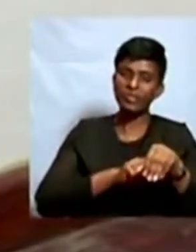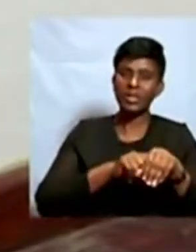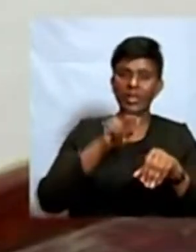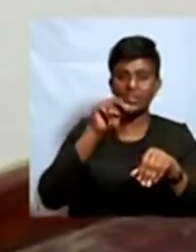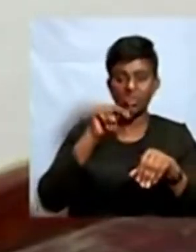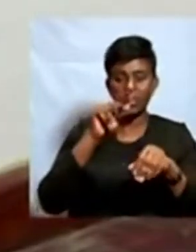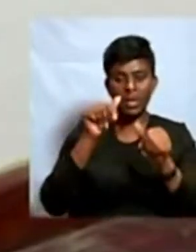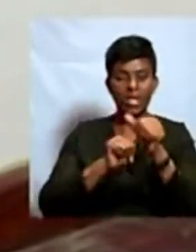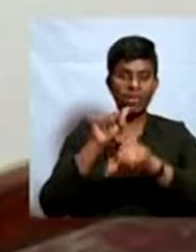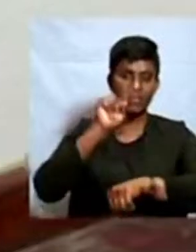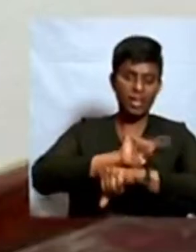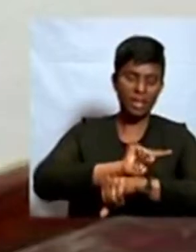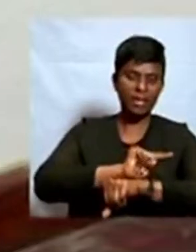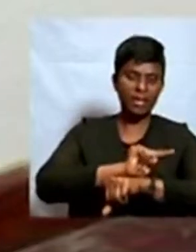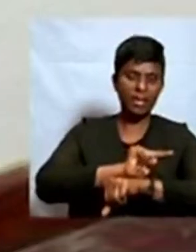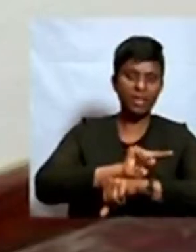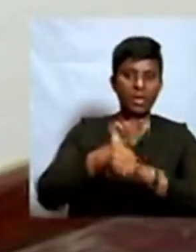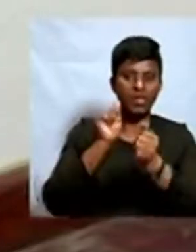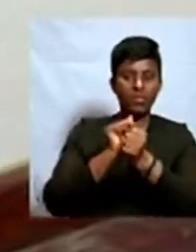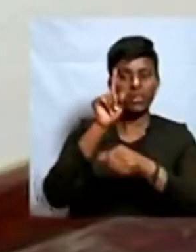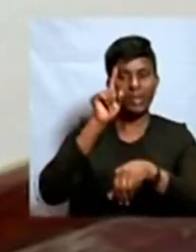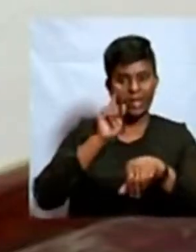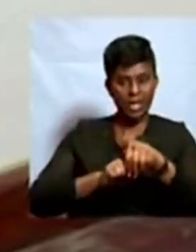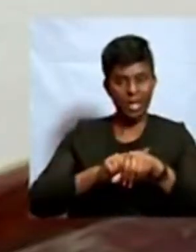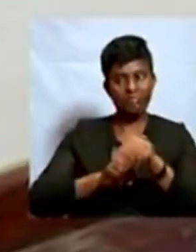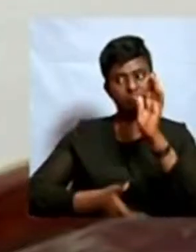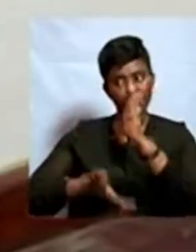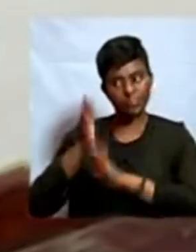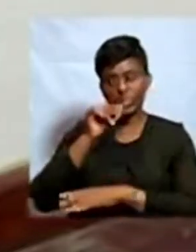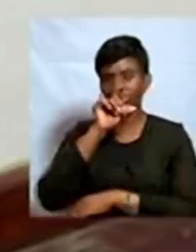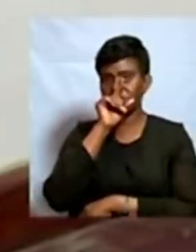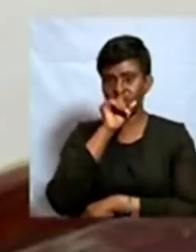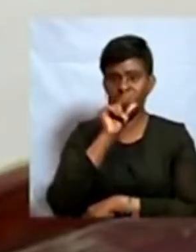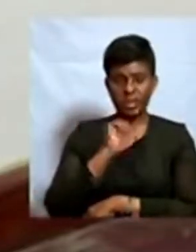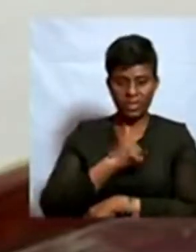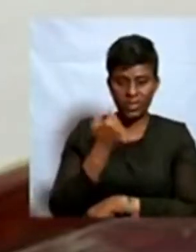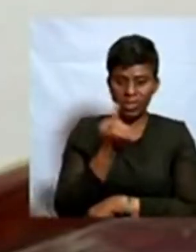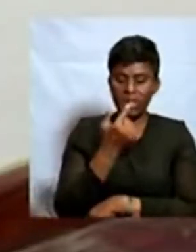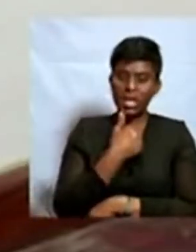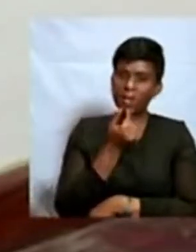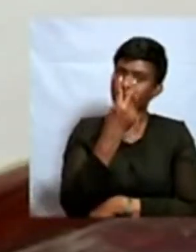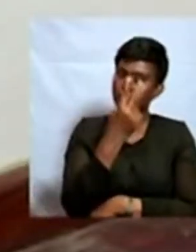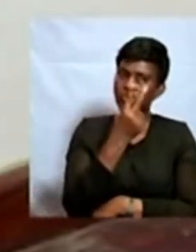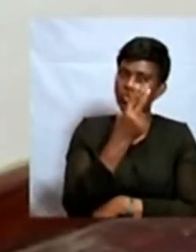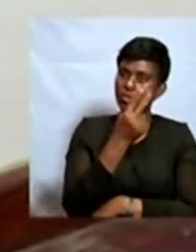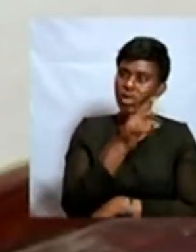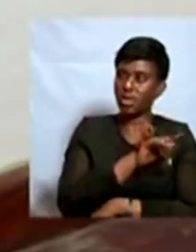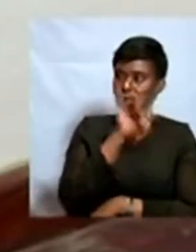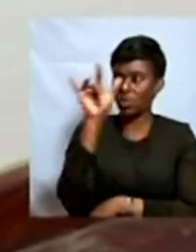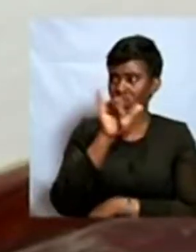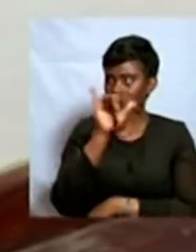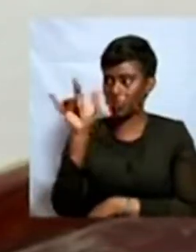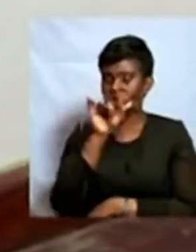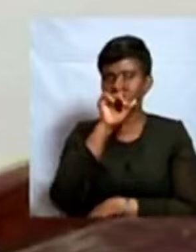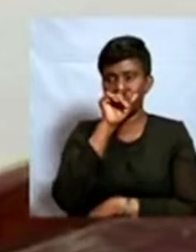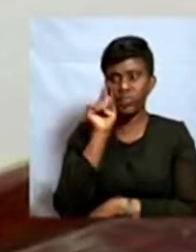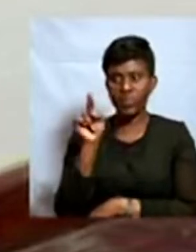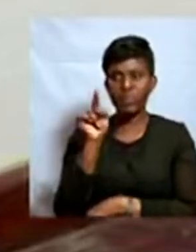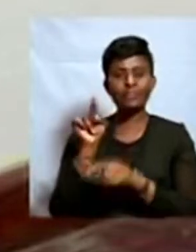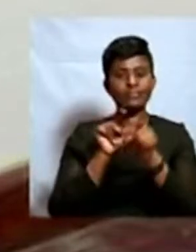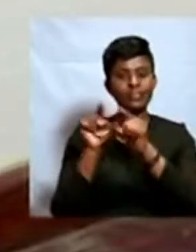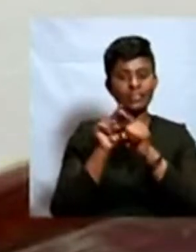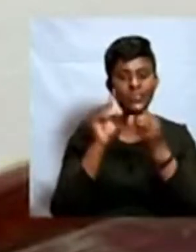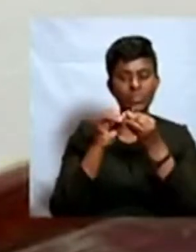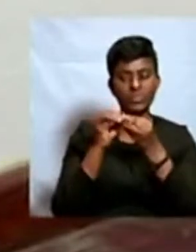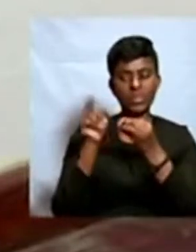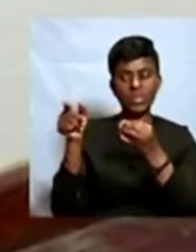Ndola every day and once to Livingston. We only had 2 flights per week to Livingston, so that was not competitive. That